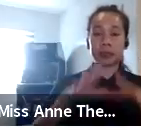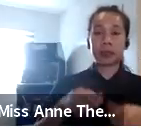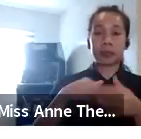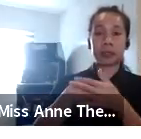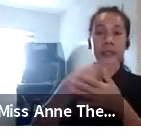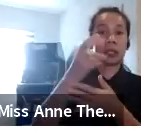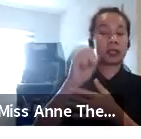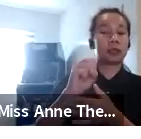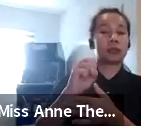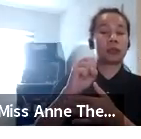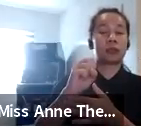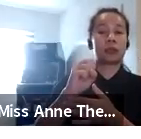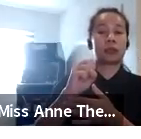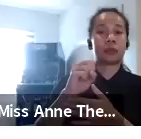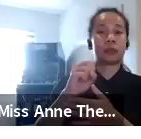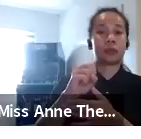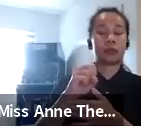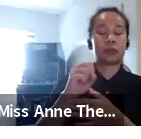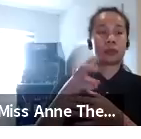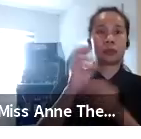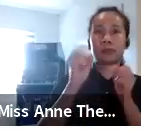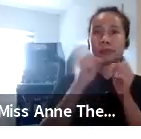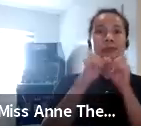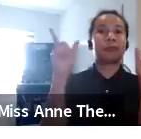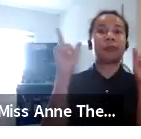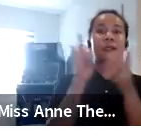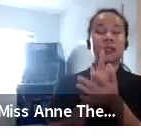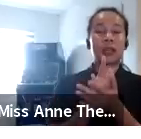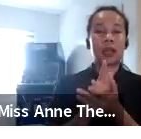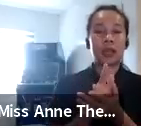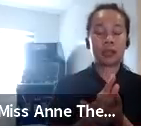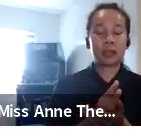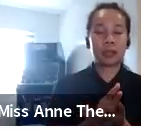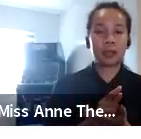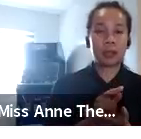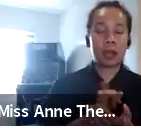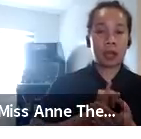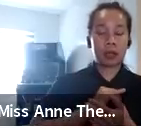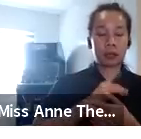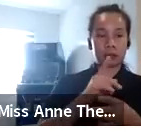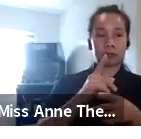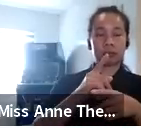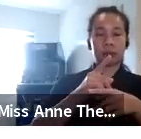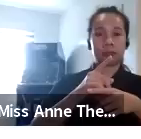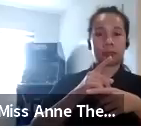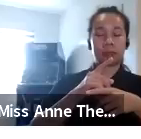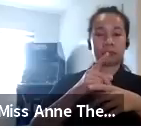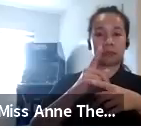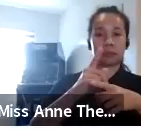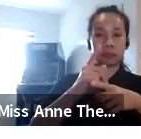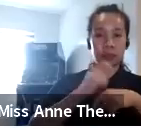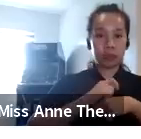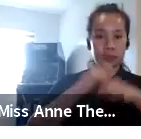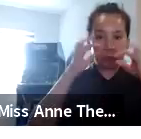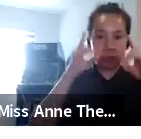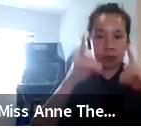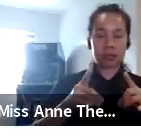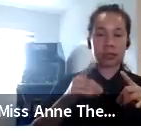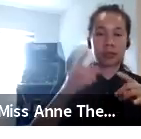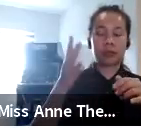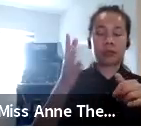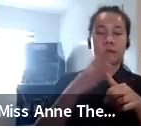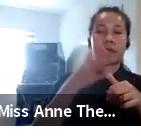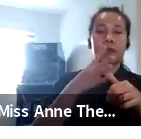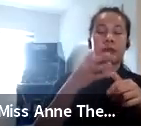school were surprised when they learned that I took up education. Number four would be we